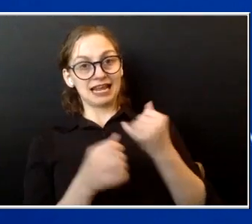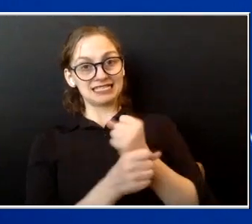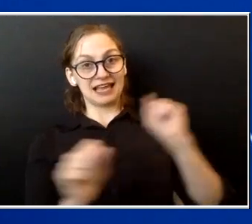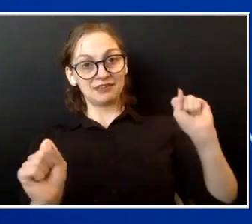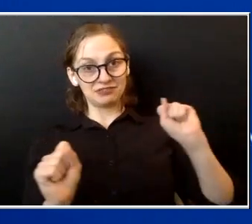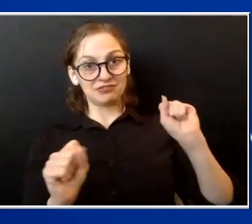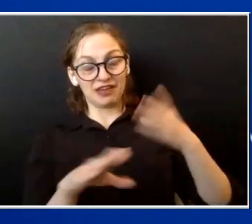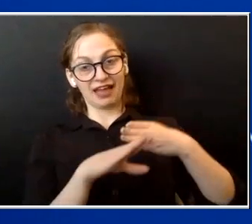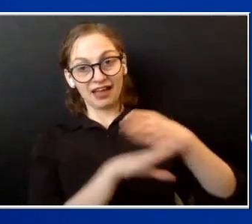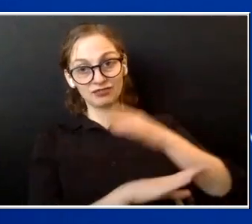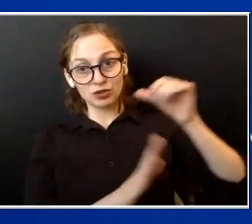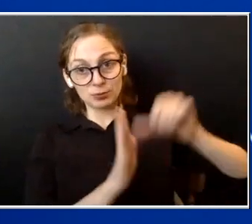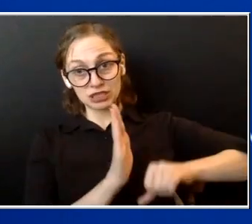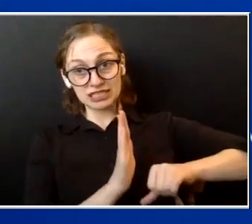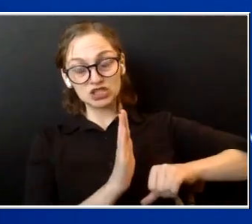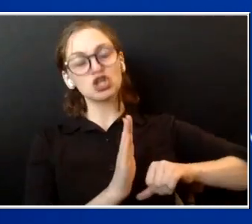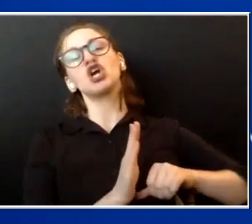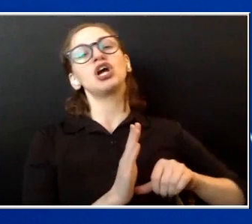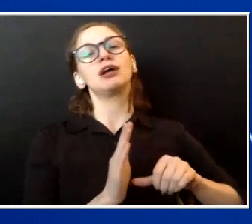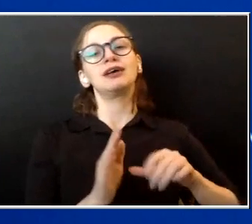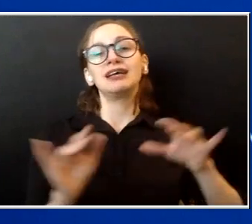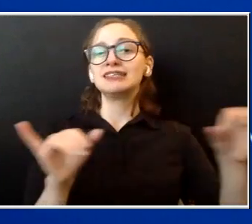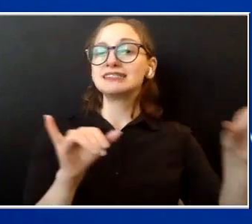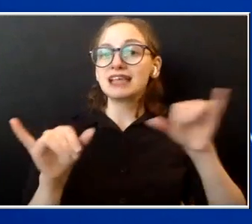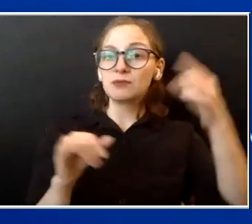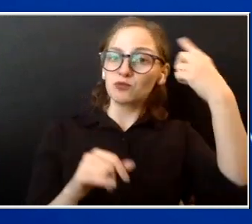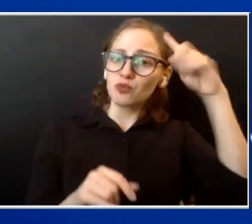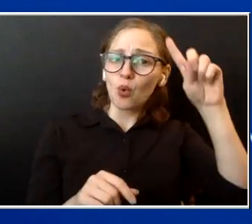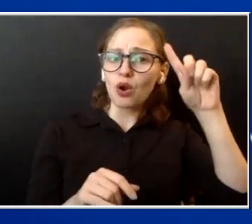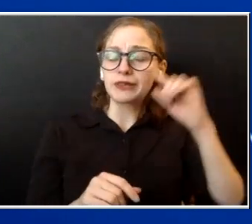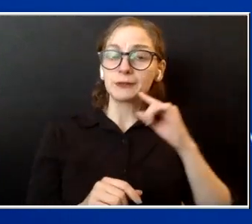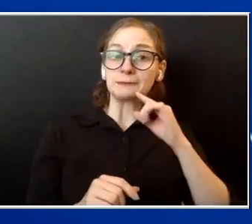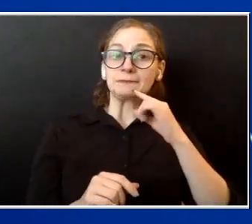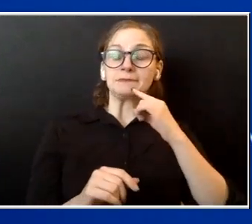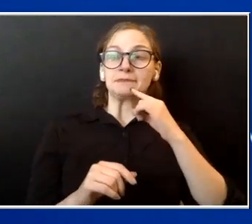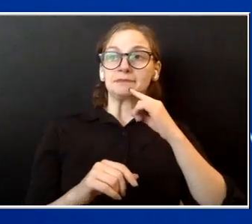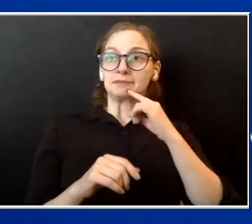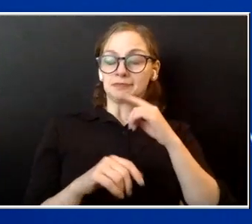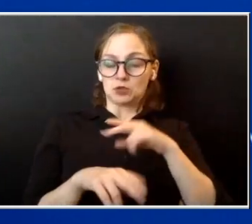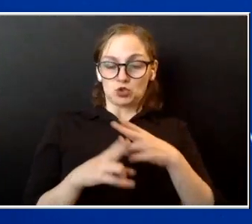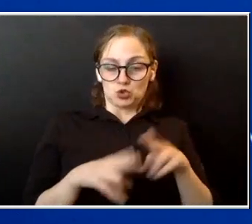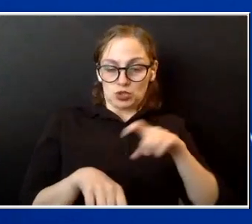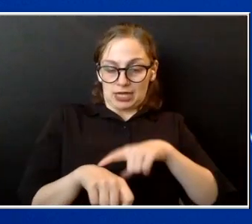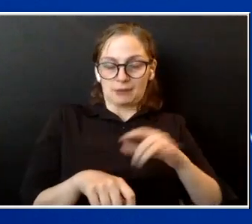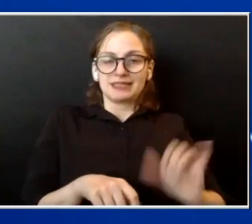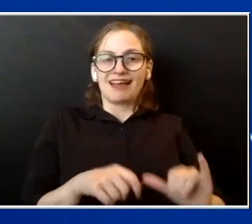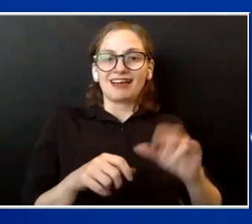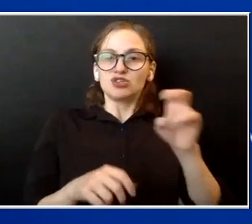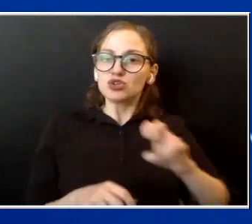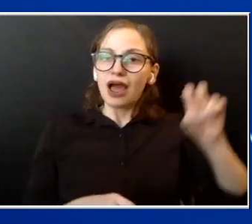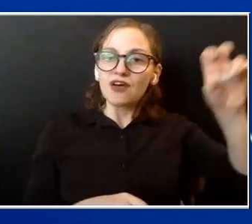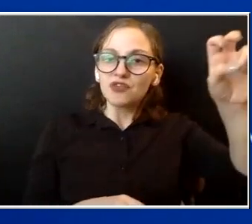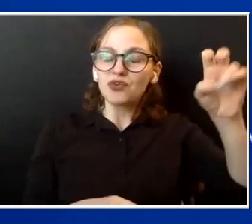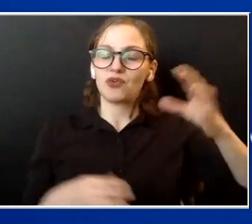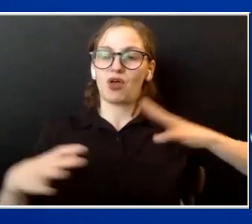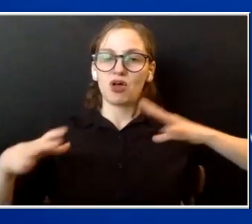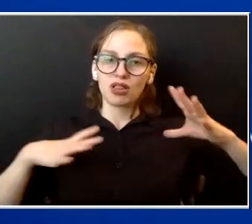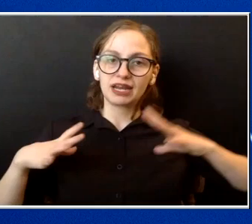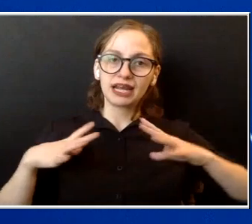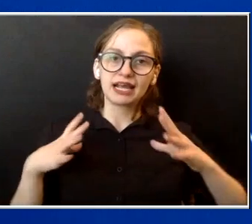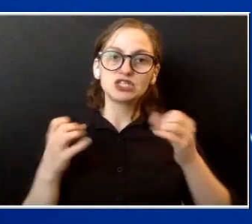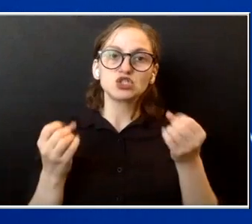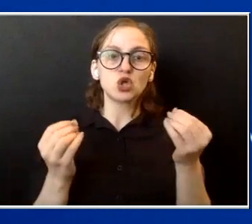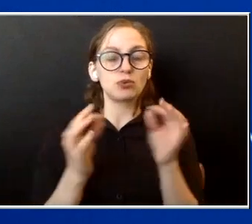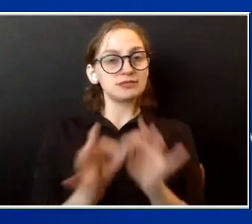for those acute times like travel and holidays. And so I think it continues to be important to say, you know, have a